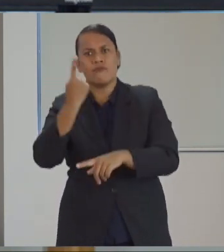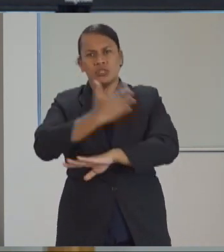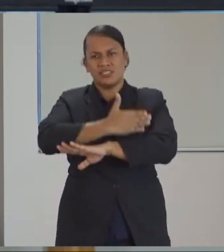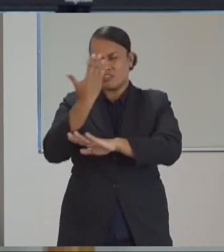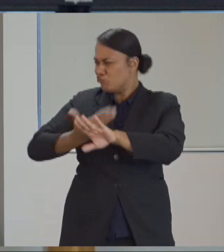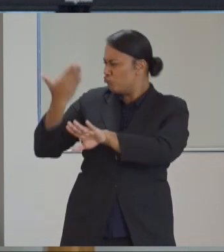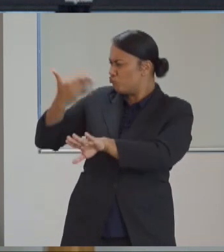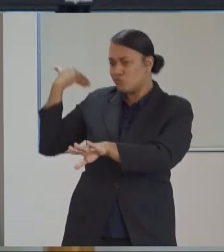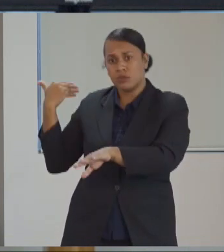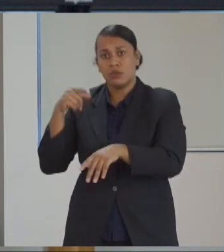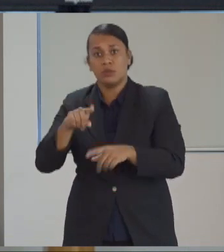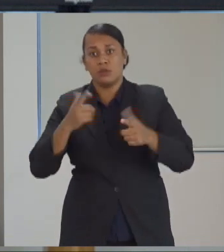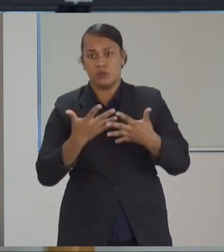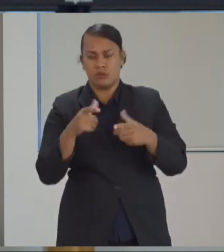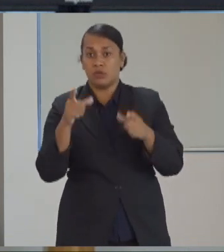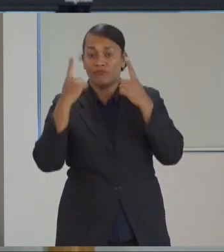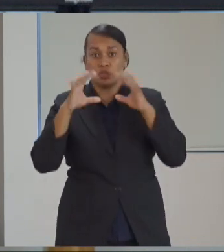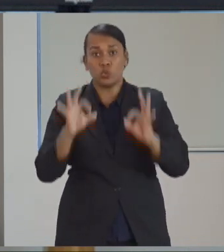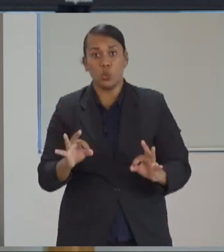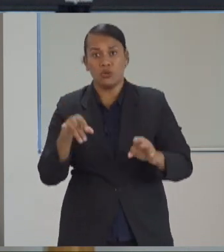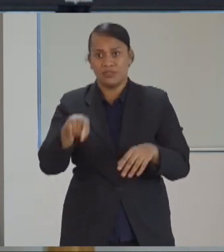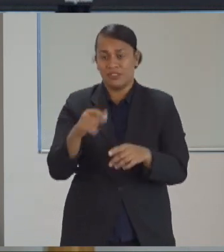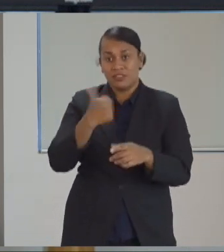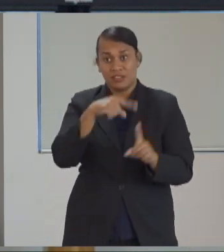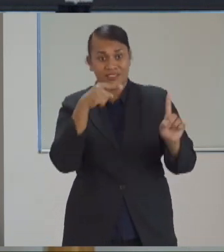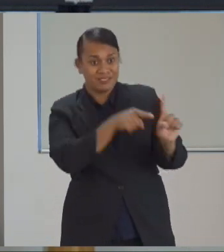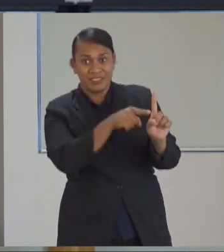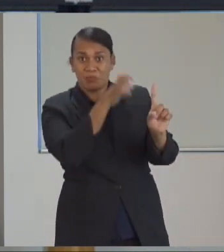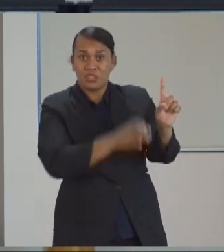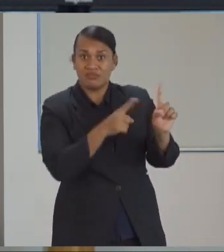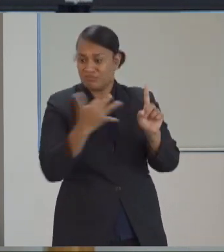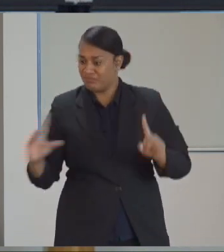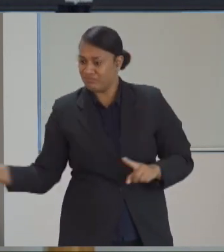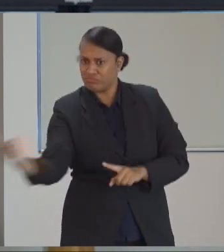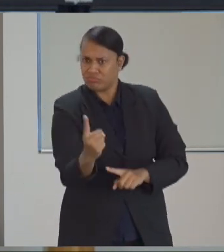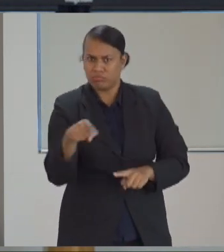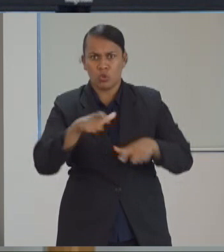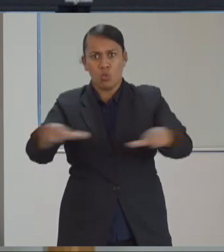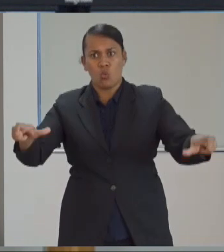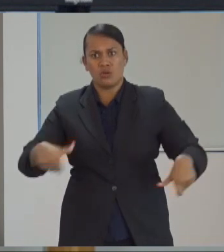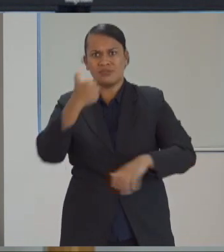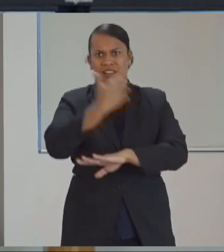ruling, and the persons were charged 6 days after the publication of the orders.